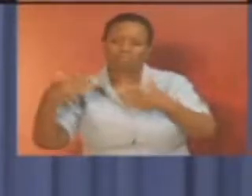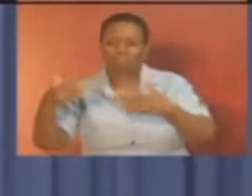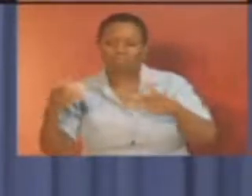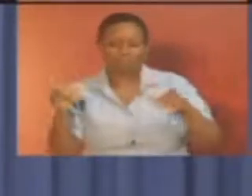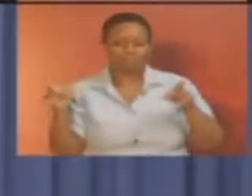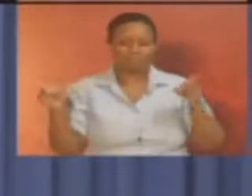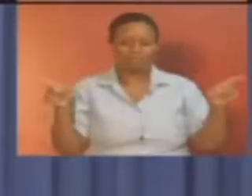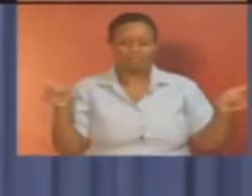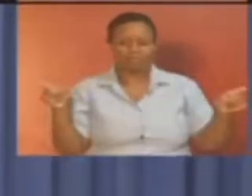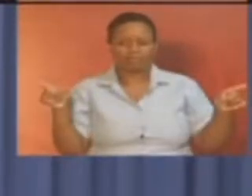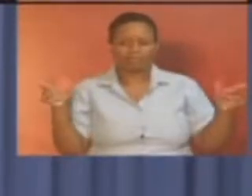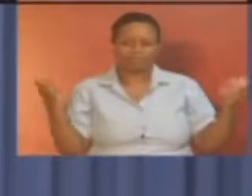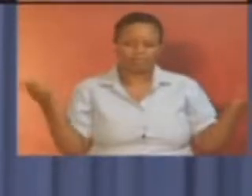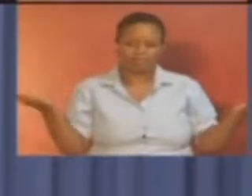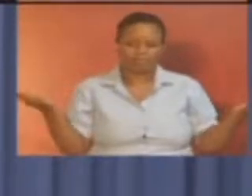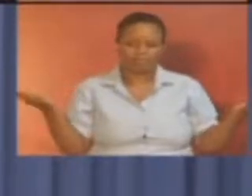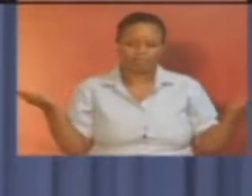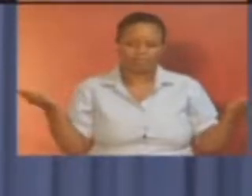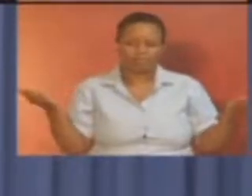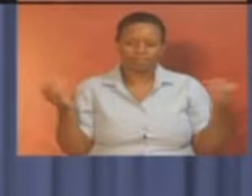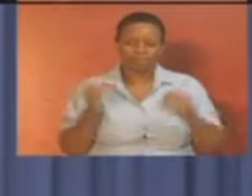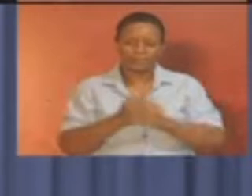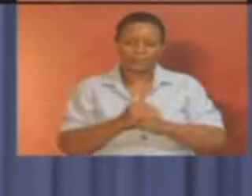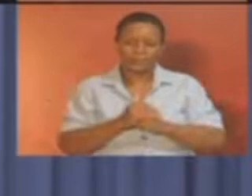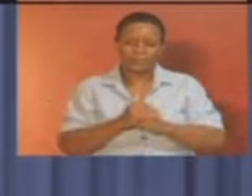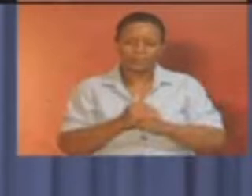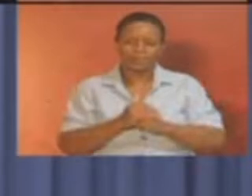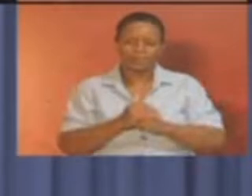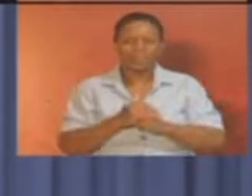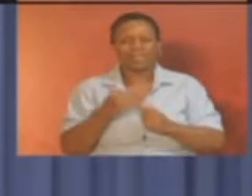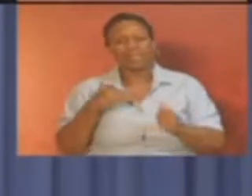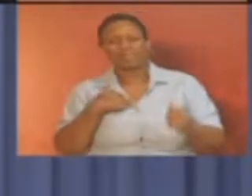Having indicated to you now that we are